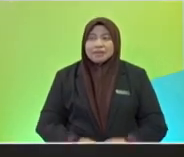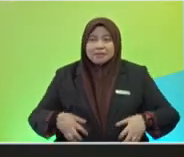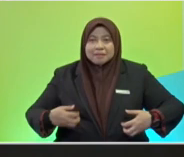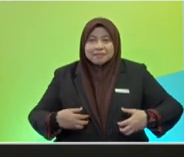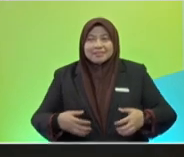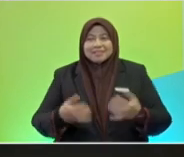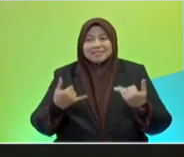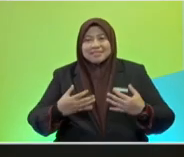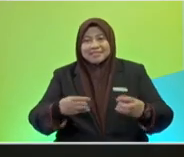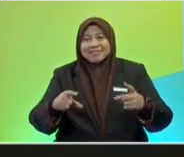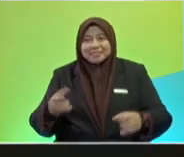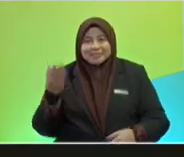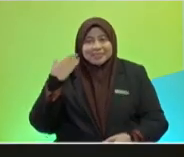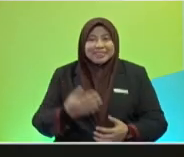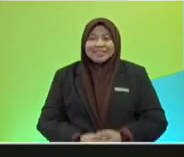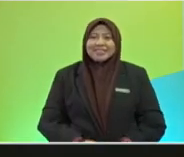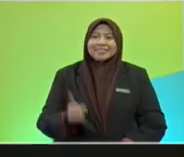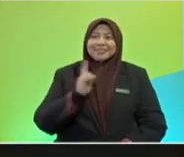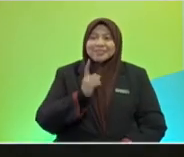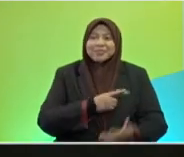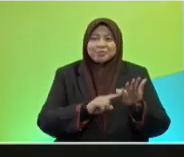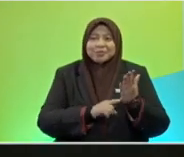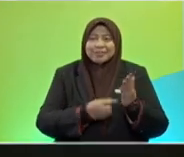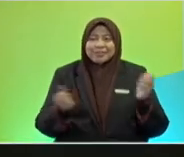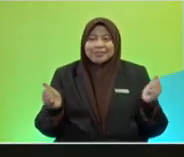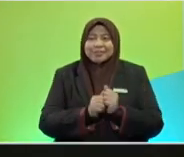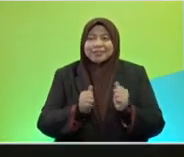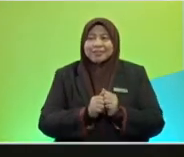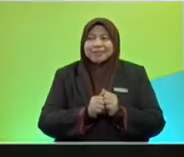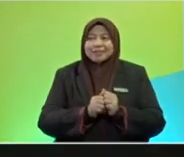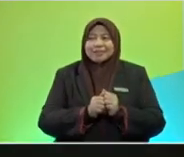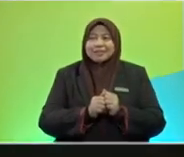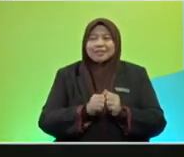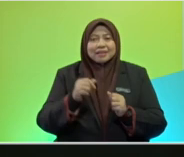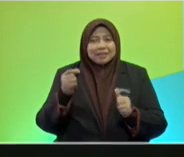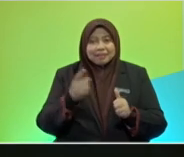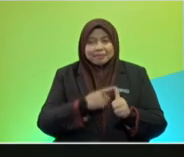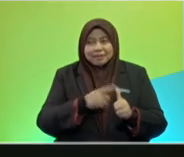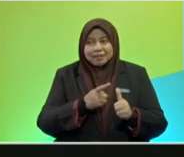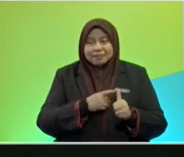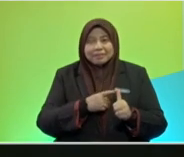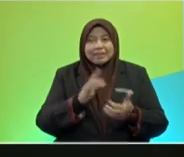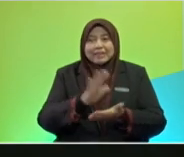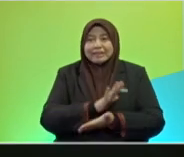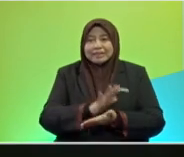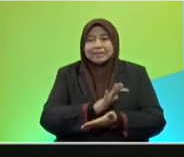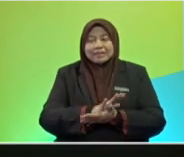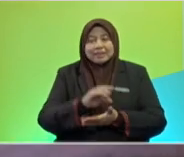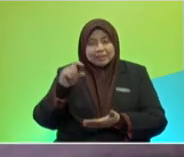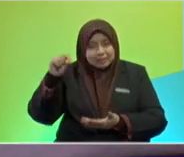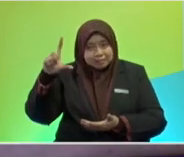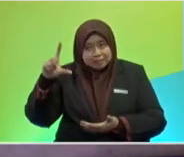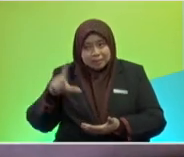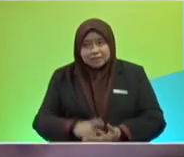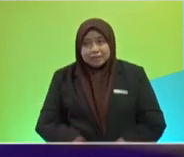Okay, let's start with the first one. Okay, shall I? All right. Okay, so I'll just place it here.